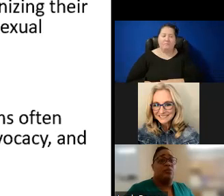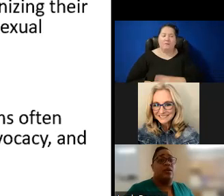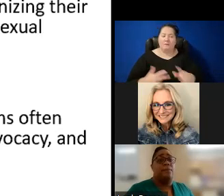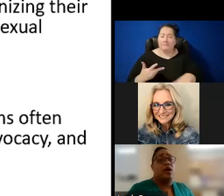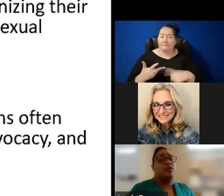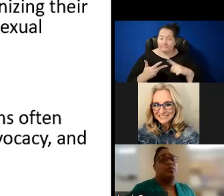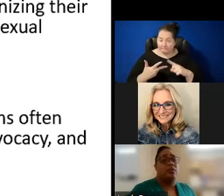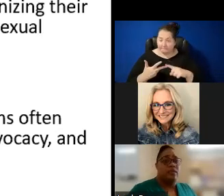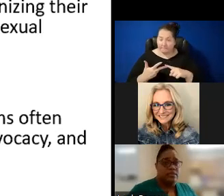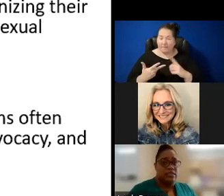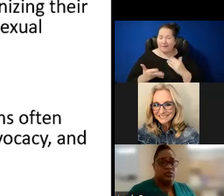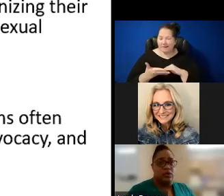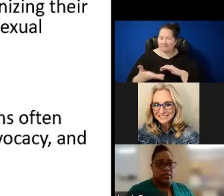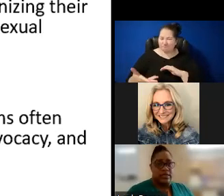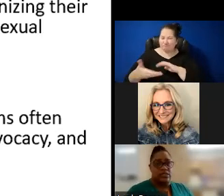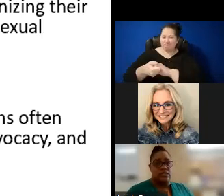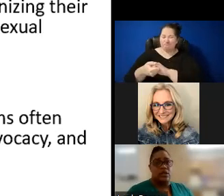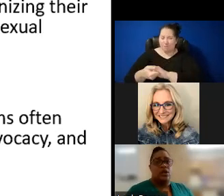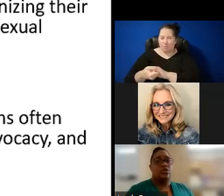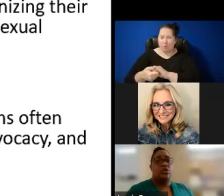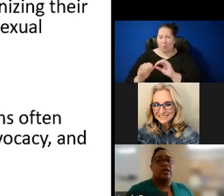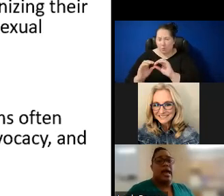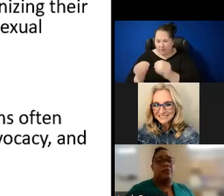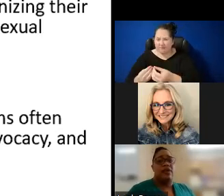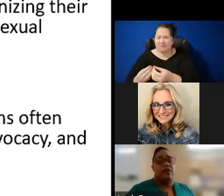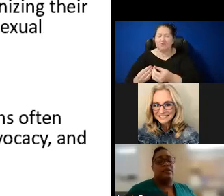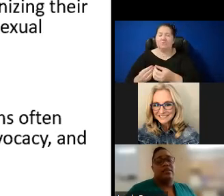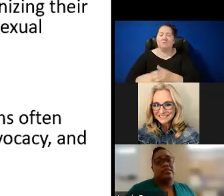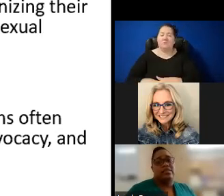lastly, we want to partner with Indigenous organizations.